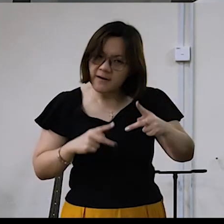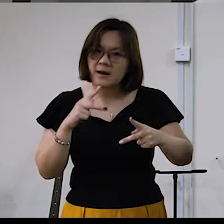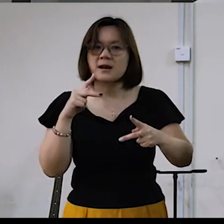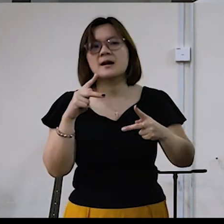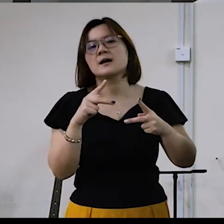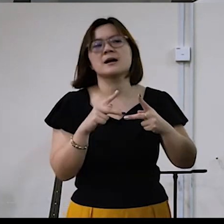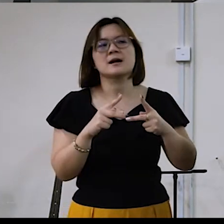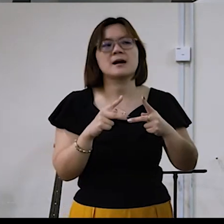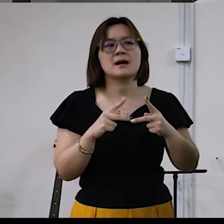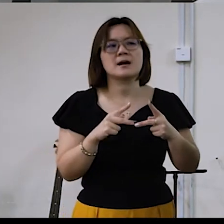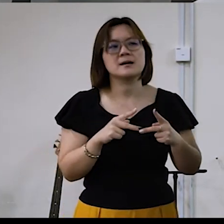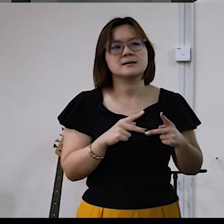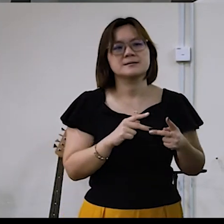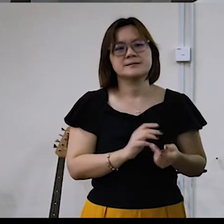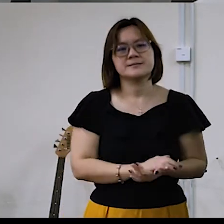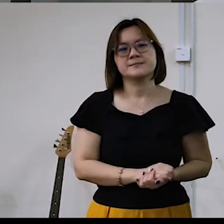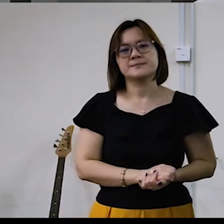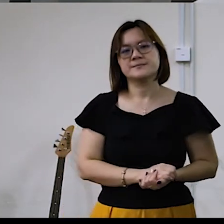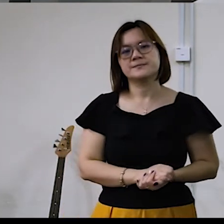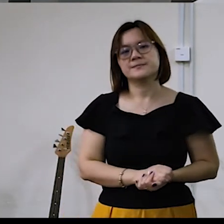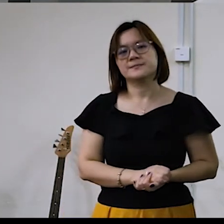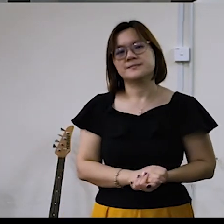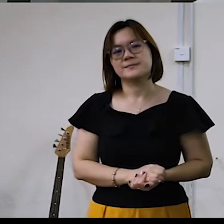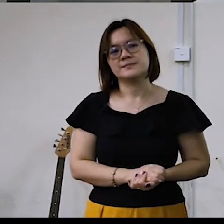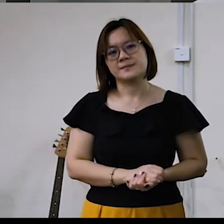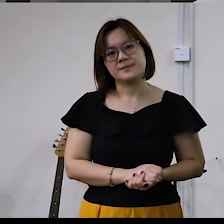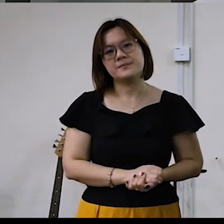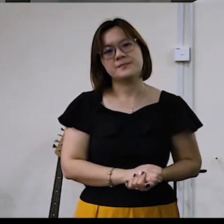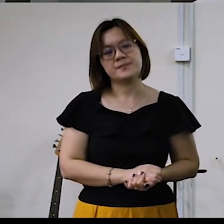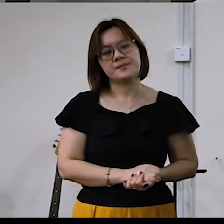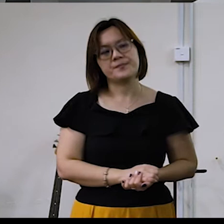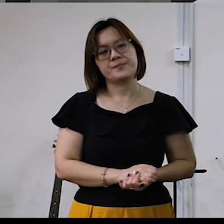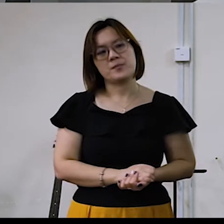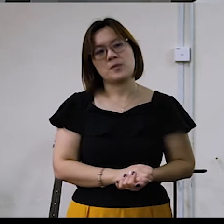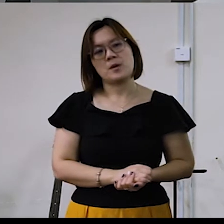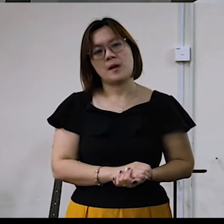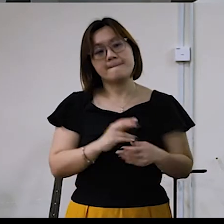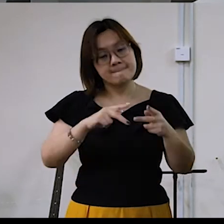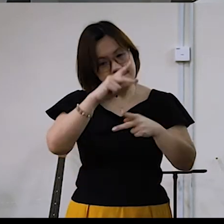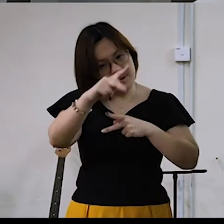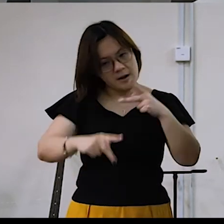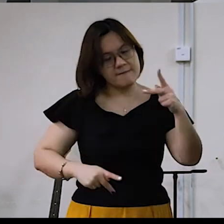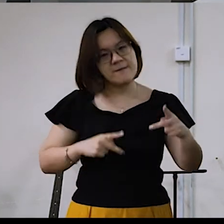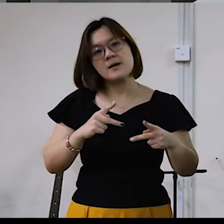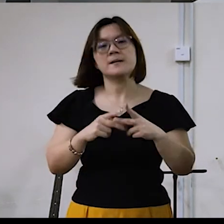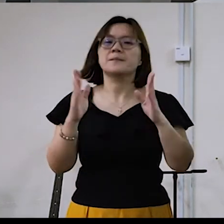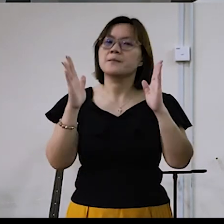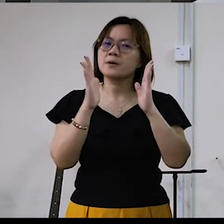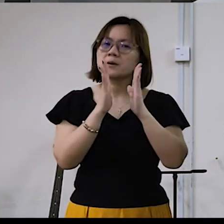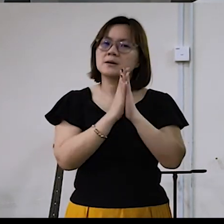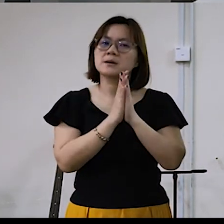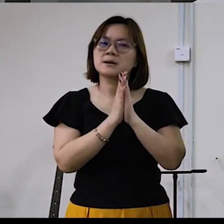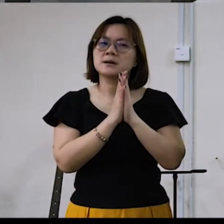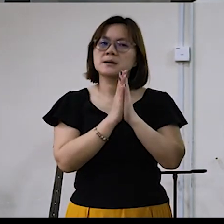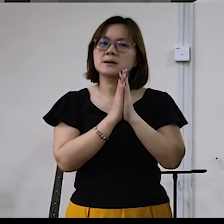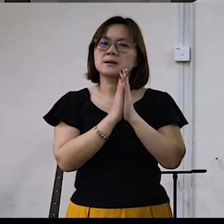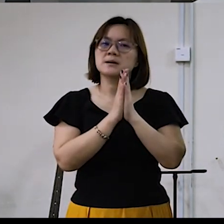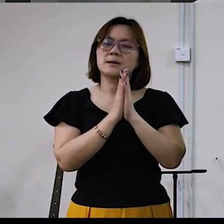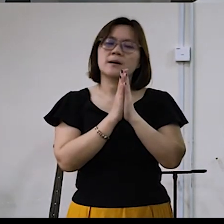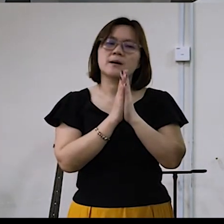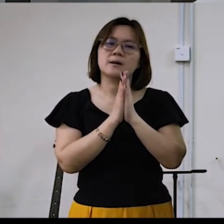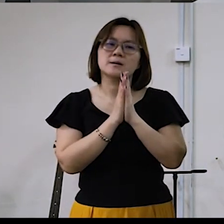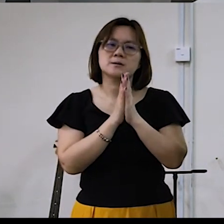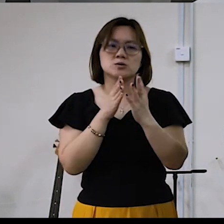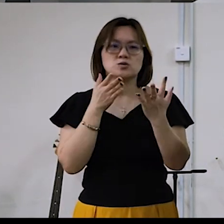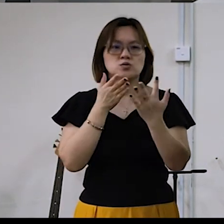be your eloquent, bombastic English, is still imperfect. We'll have some flaws in our Tamil, in our